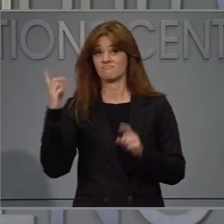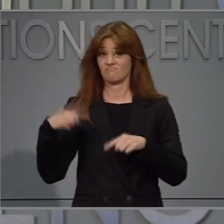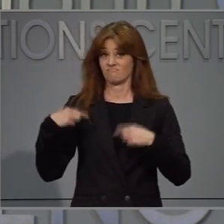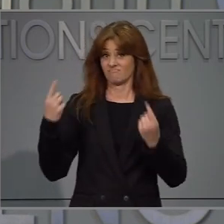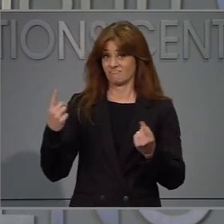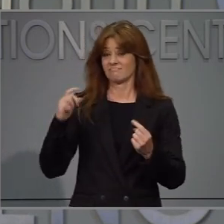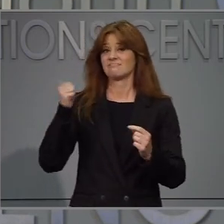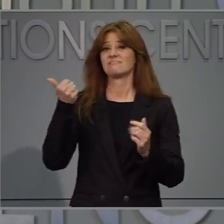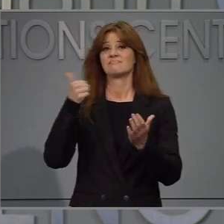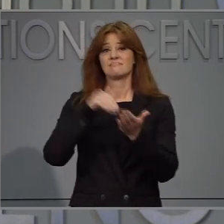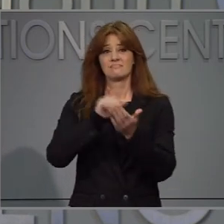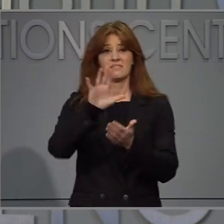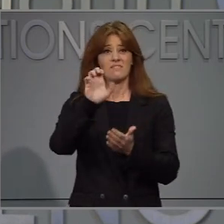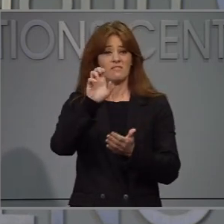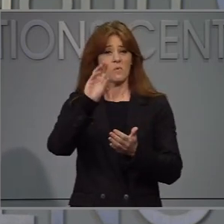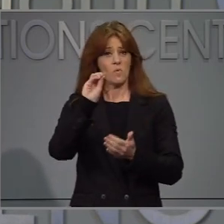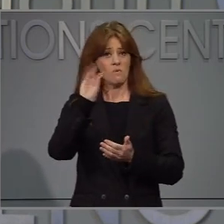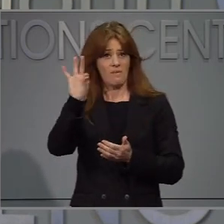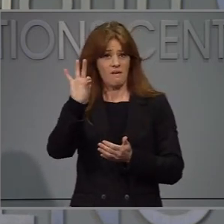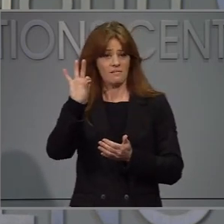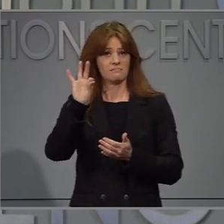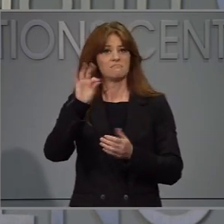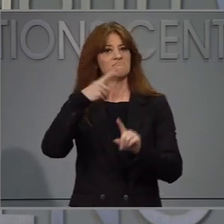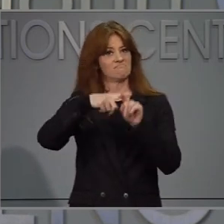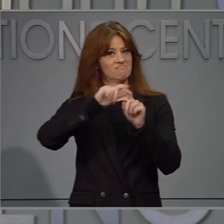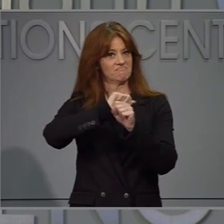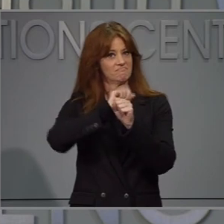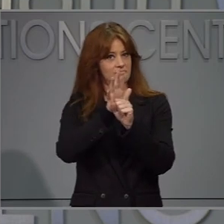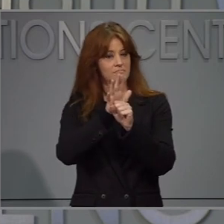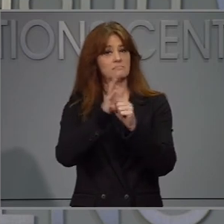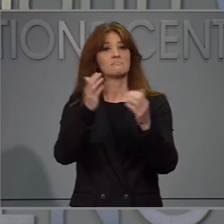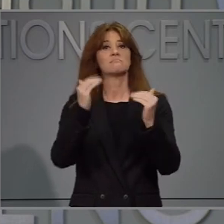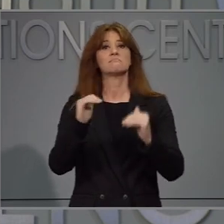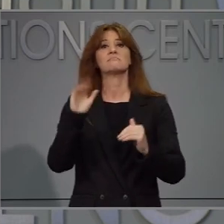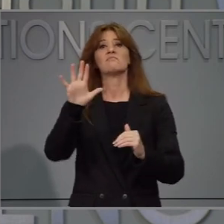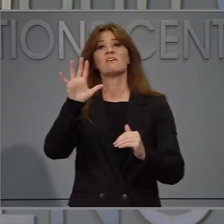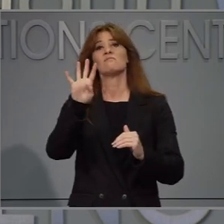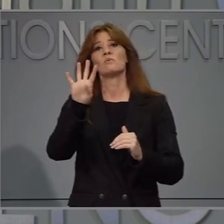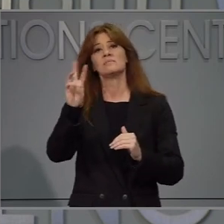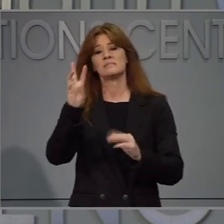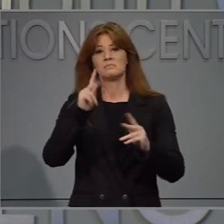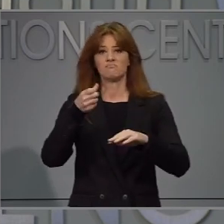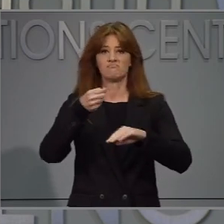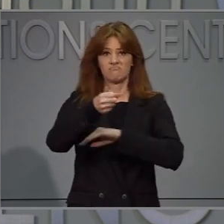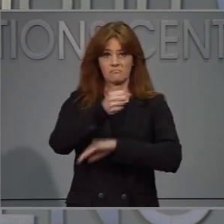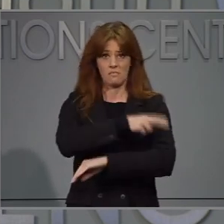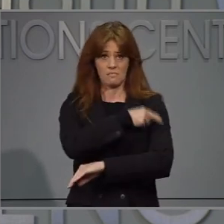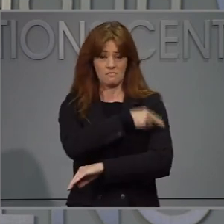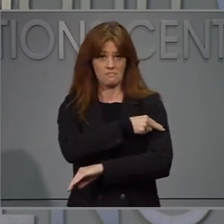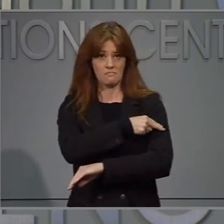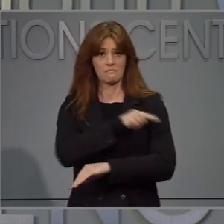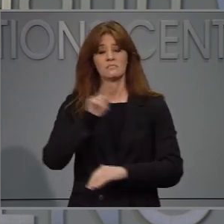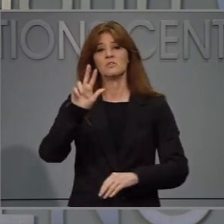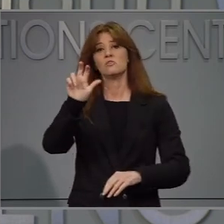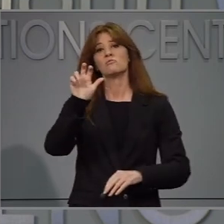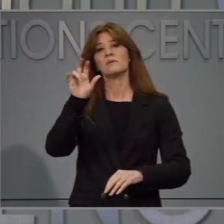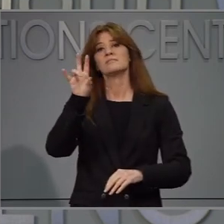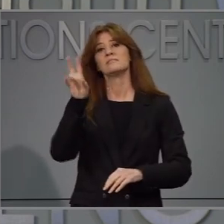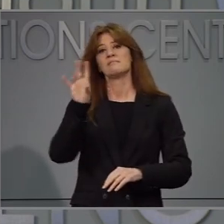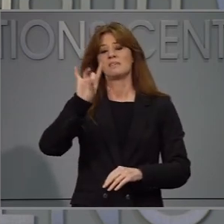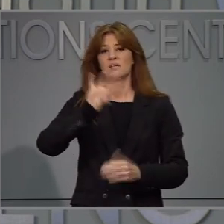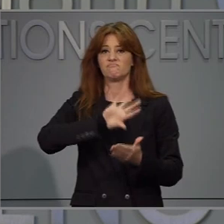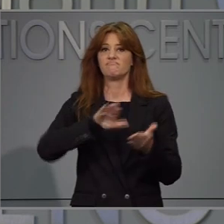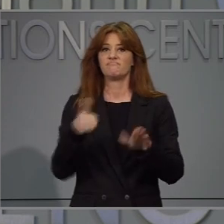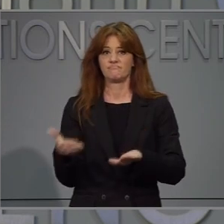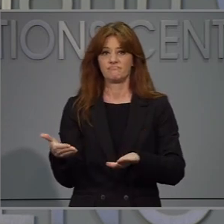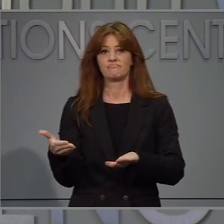have 10,509 cases, 546 people in the hospital, and 378